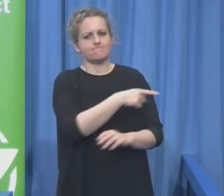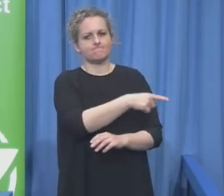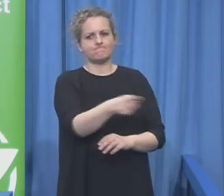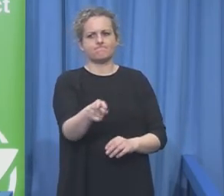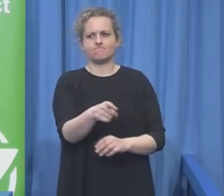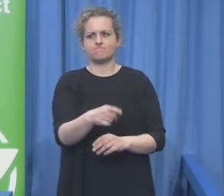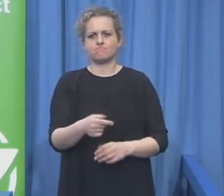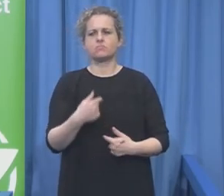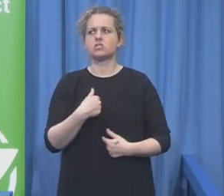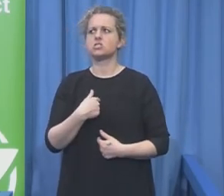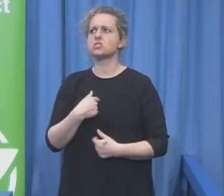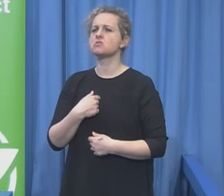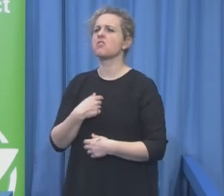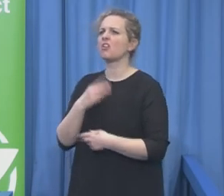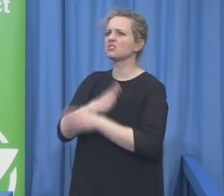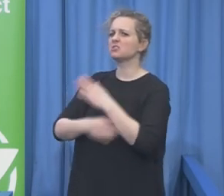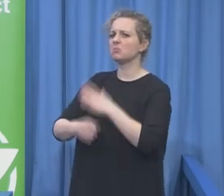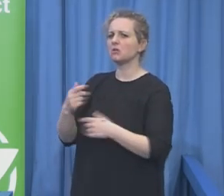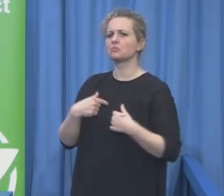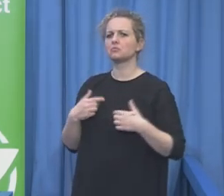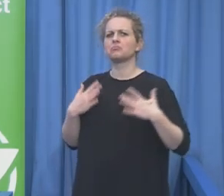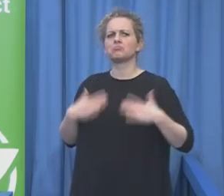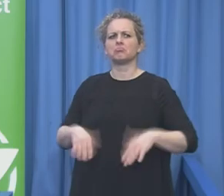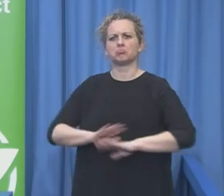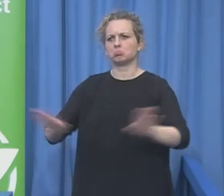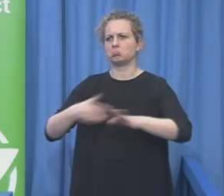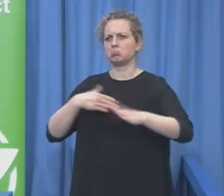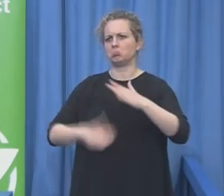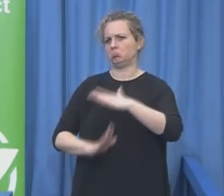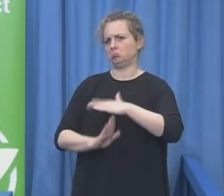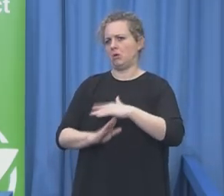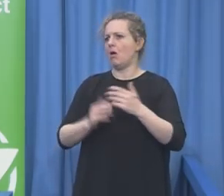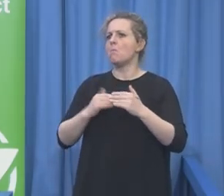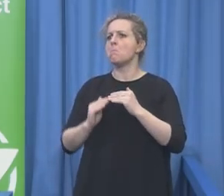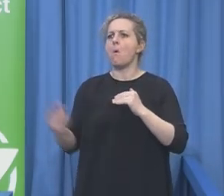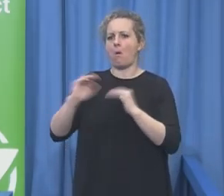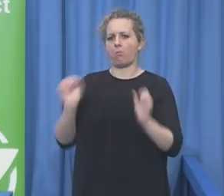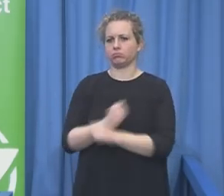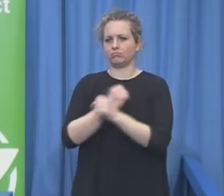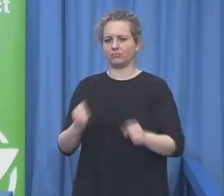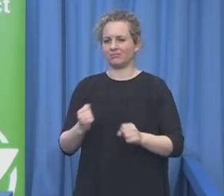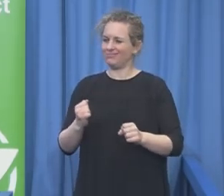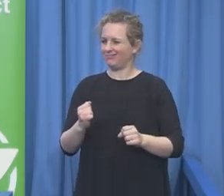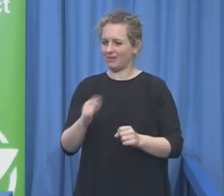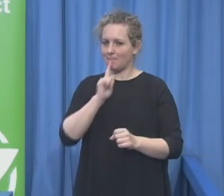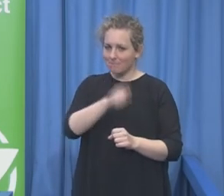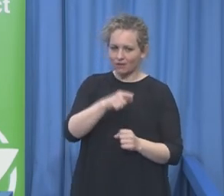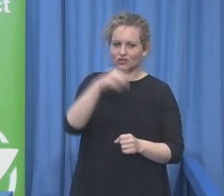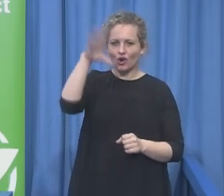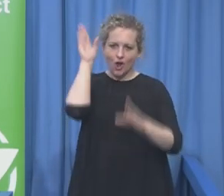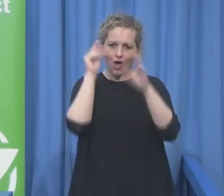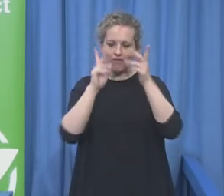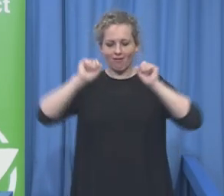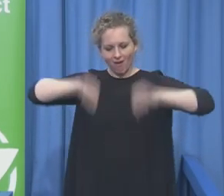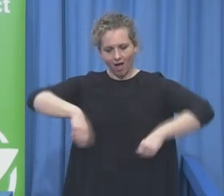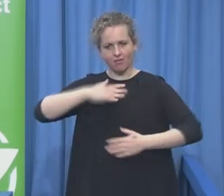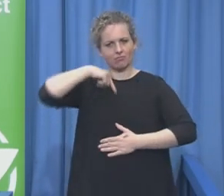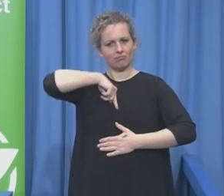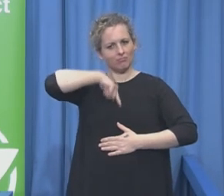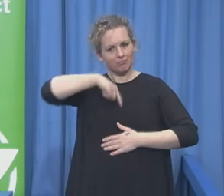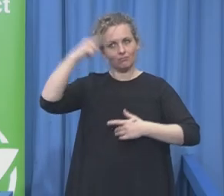big thing for us, and that's how we measure our success and how we are changing mindsets among companies to look at this pool as a talent pool or a potential